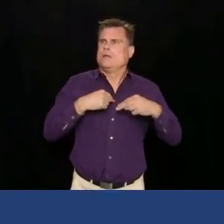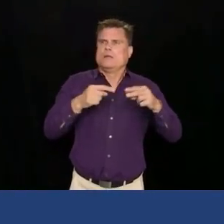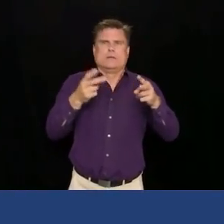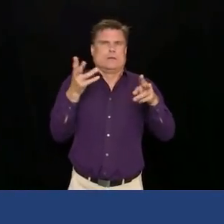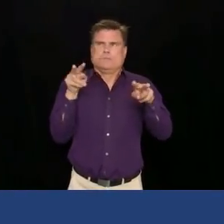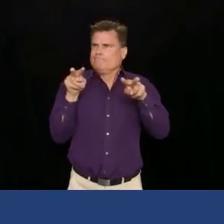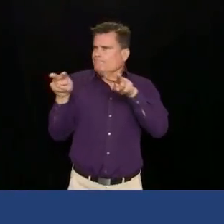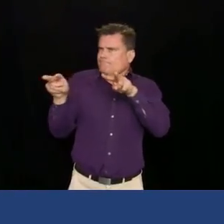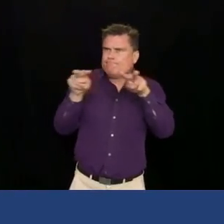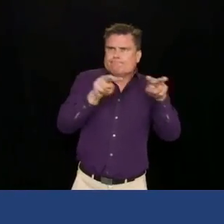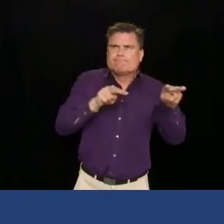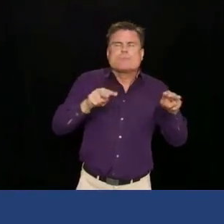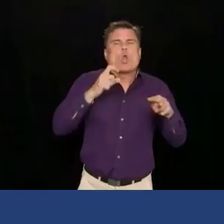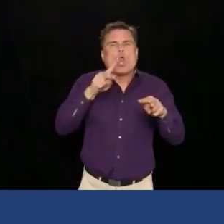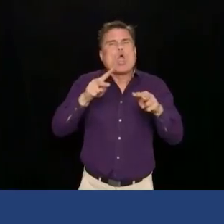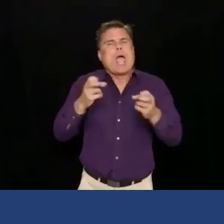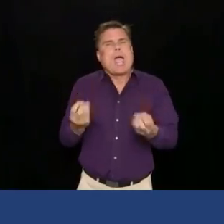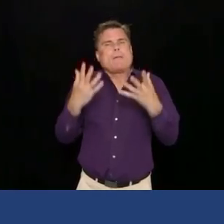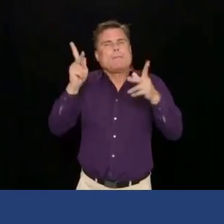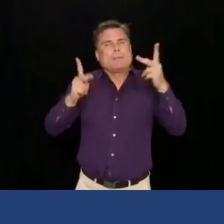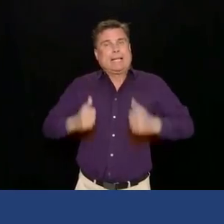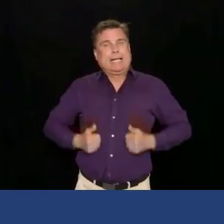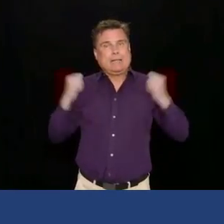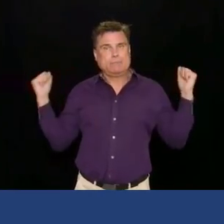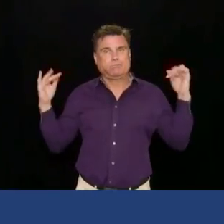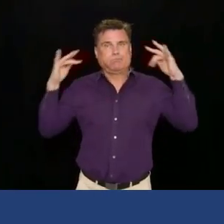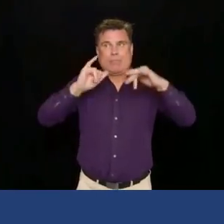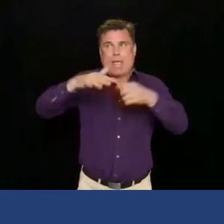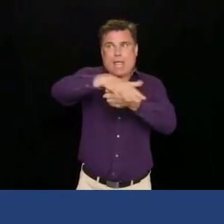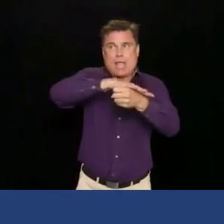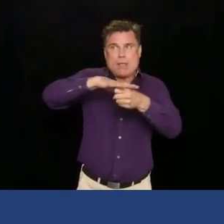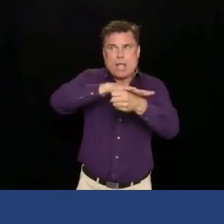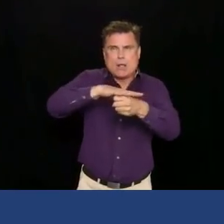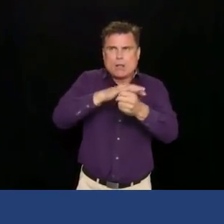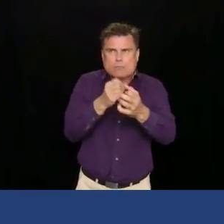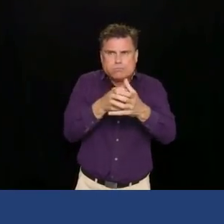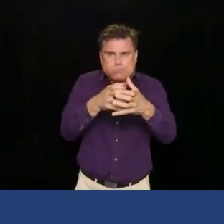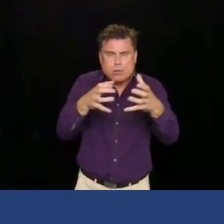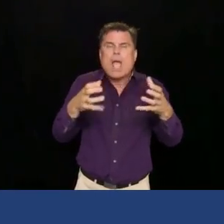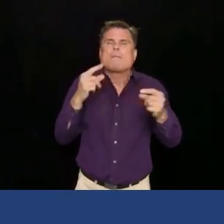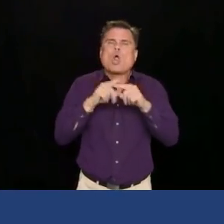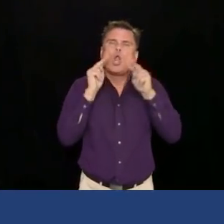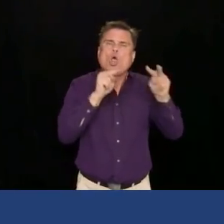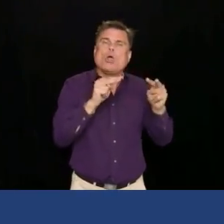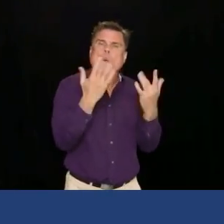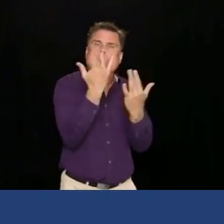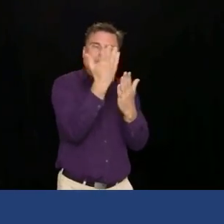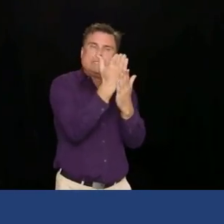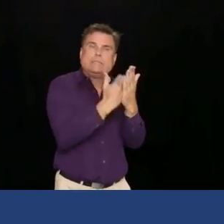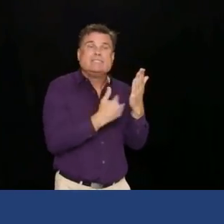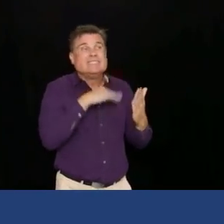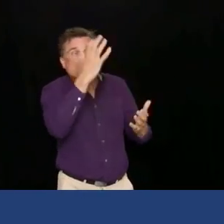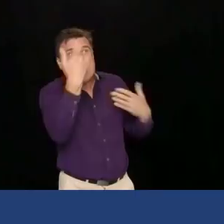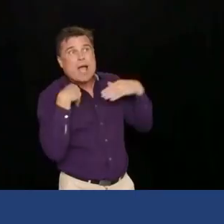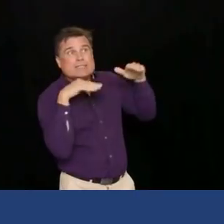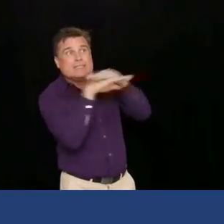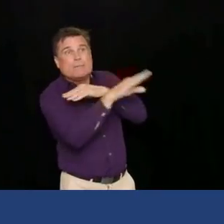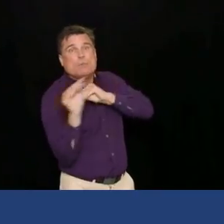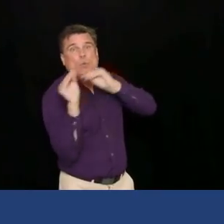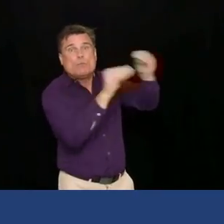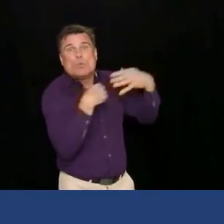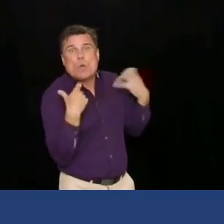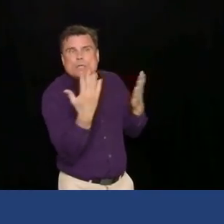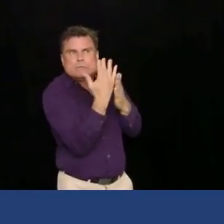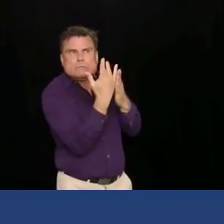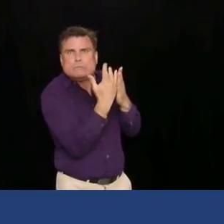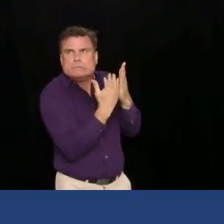population growth is an important factor in where we see wait times for admission, and then also the complexity of